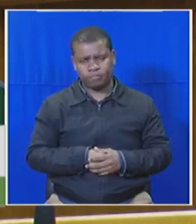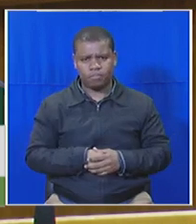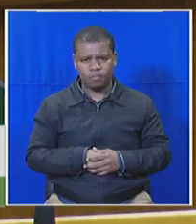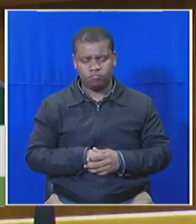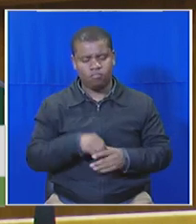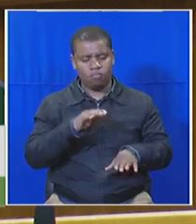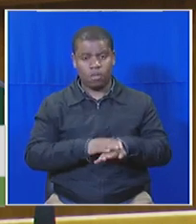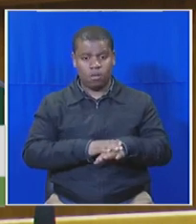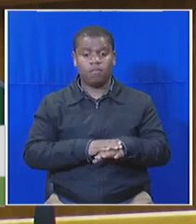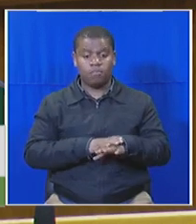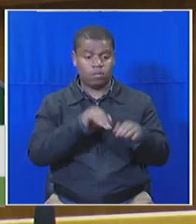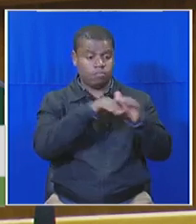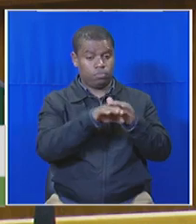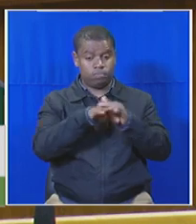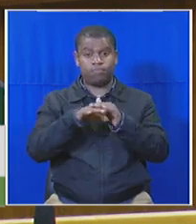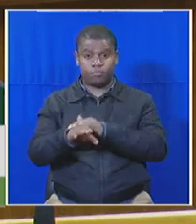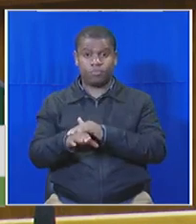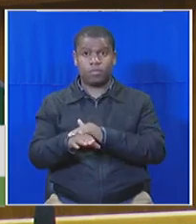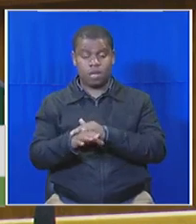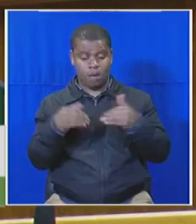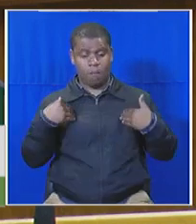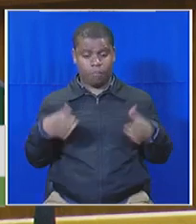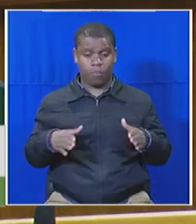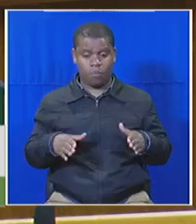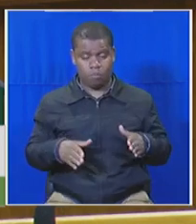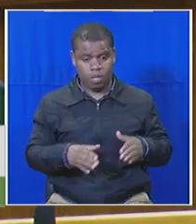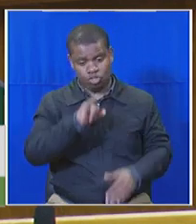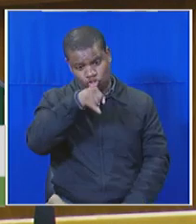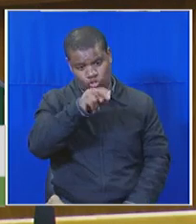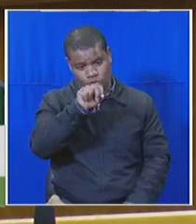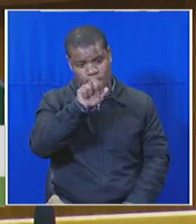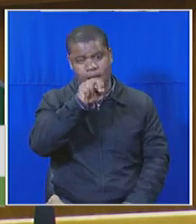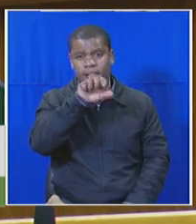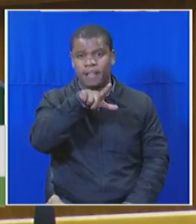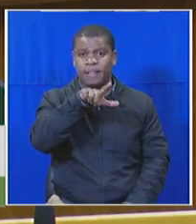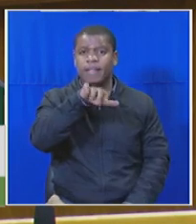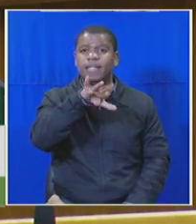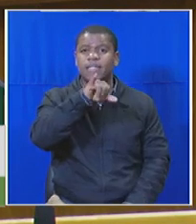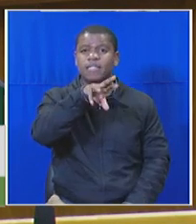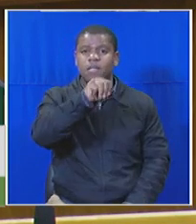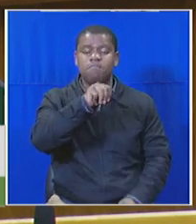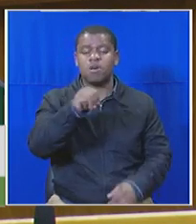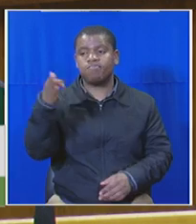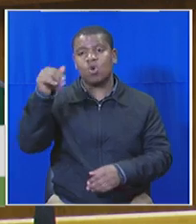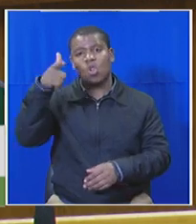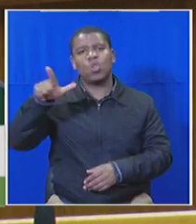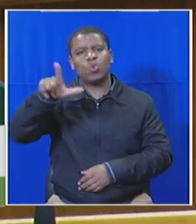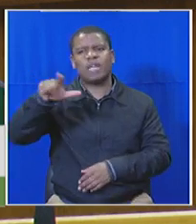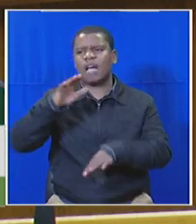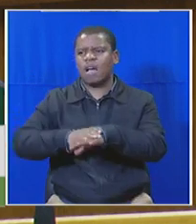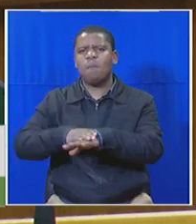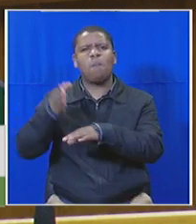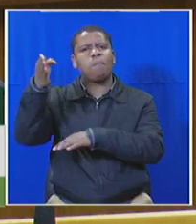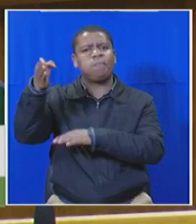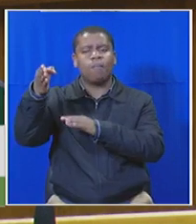He started his earlier career as a lecturer in journalism and public relations at the Evelyn Home College in Lusaka before being appointed as a